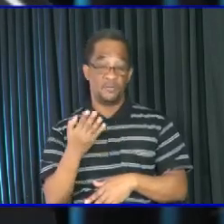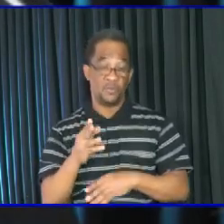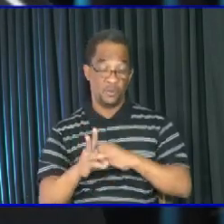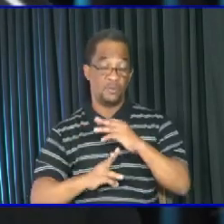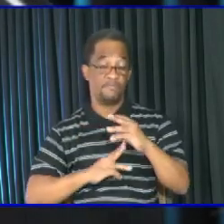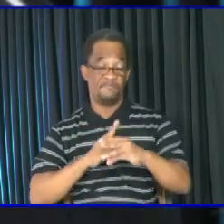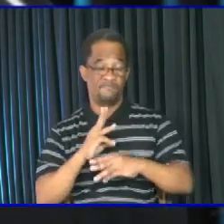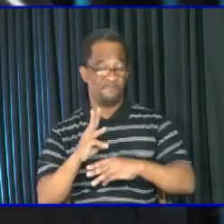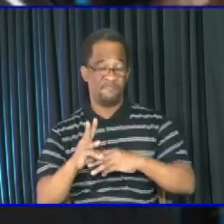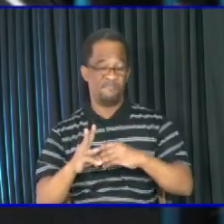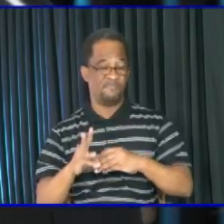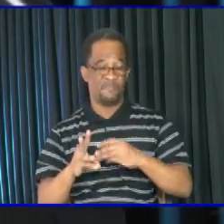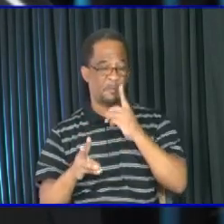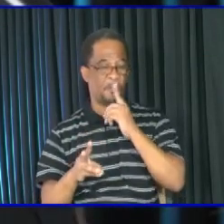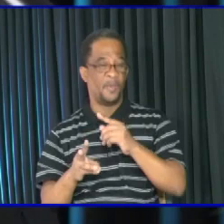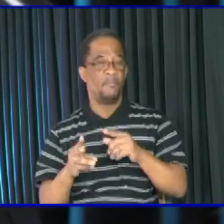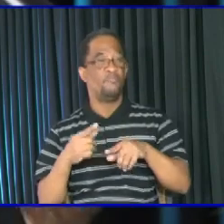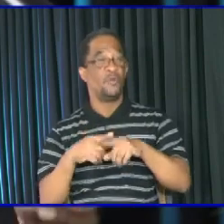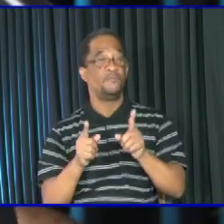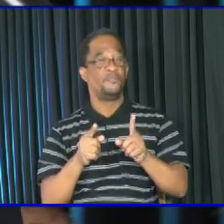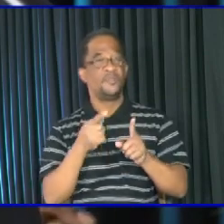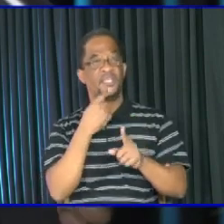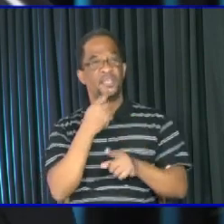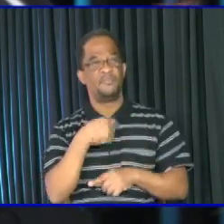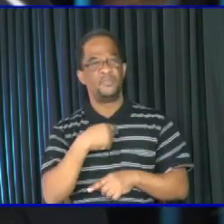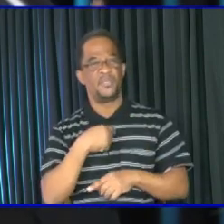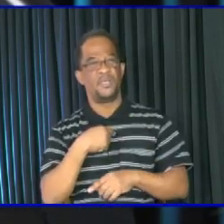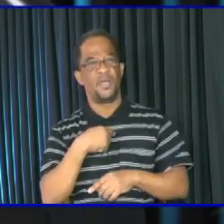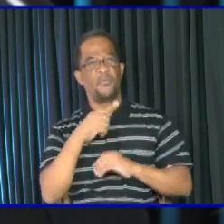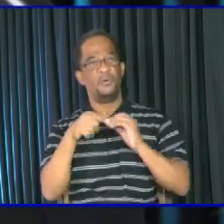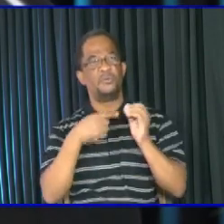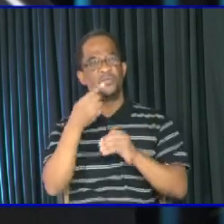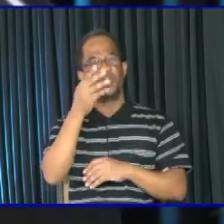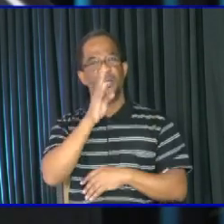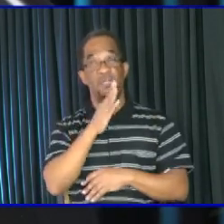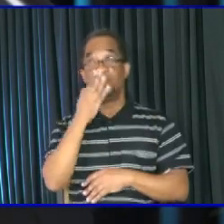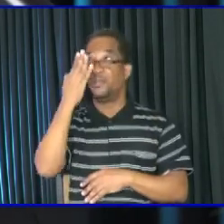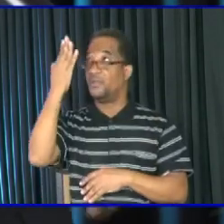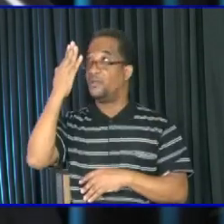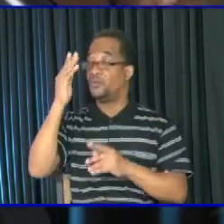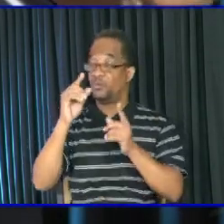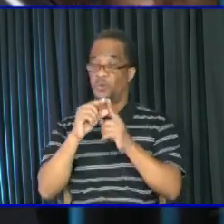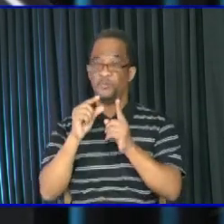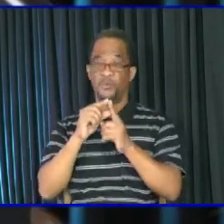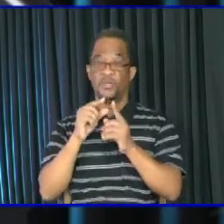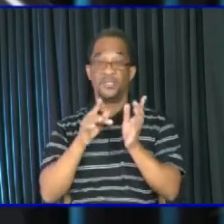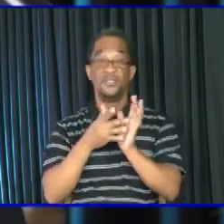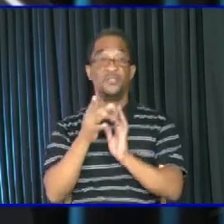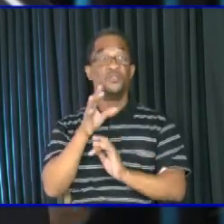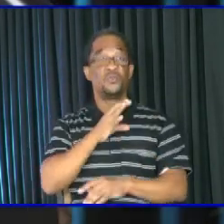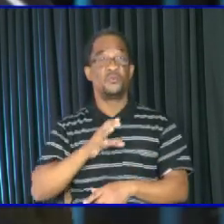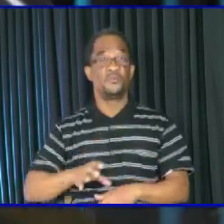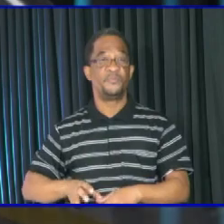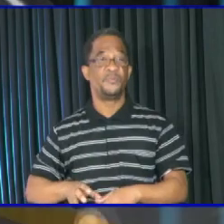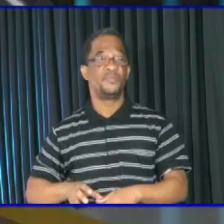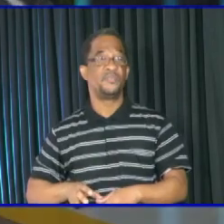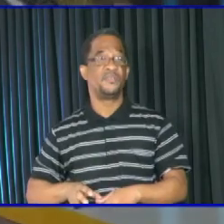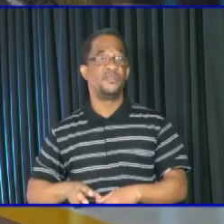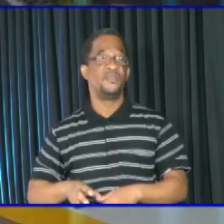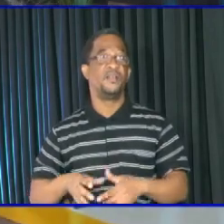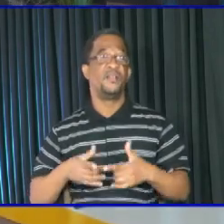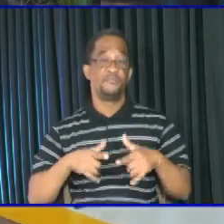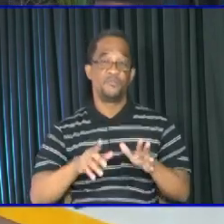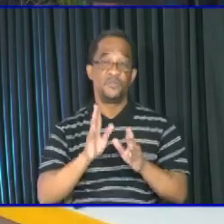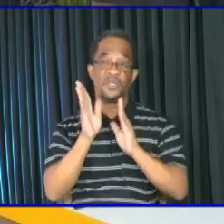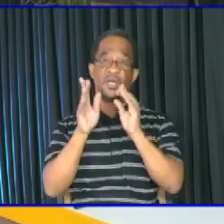world. But tell me about my God and His Word. Jesus Christ. Let's talk about, let's